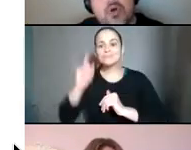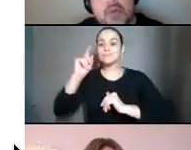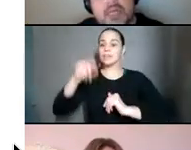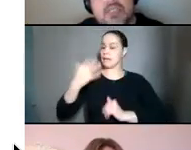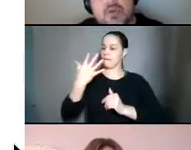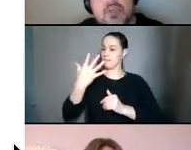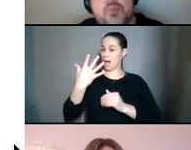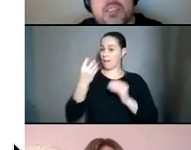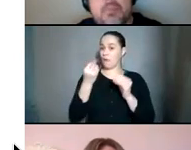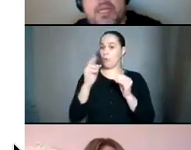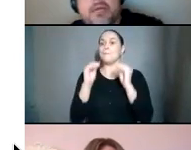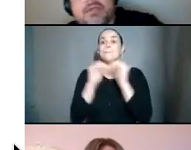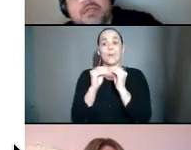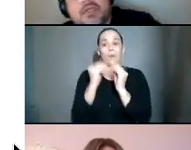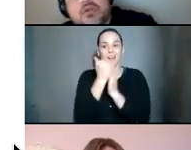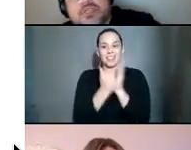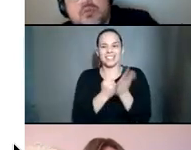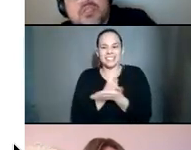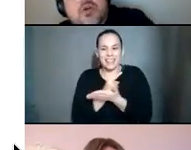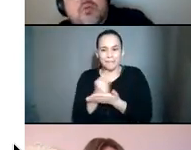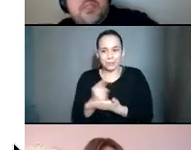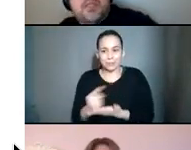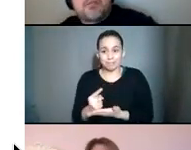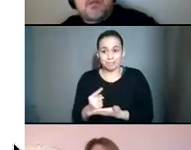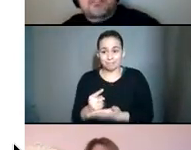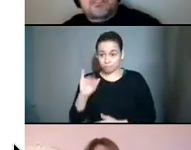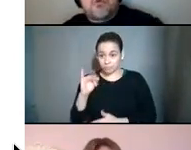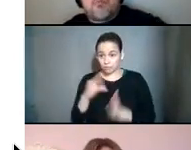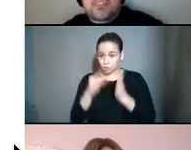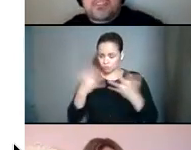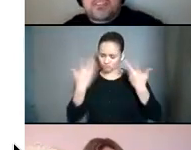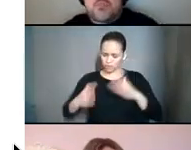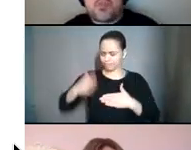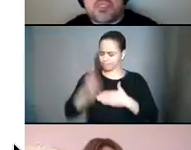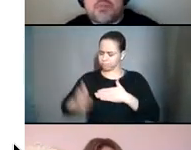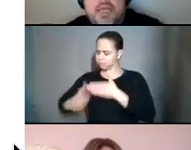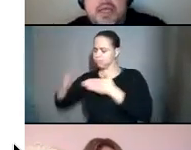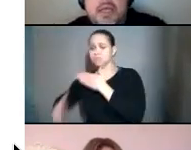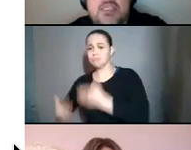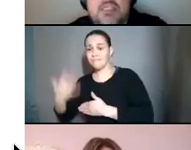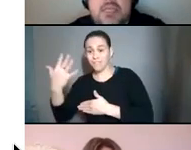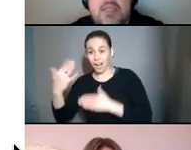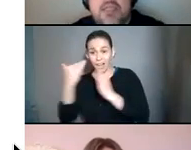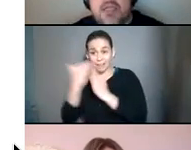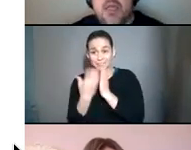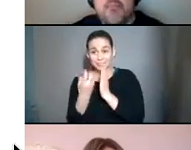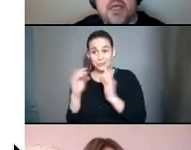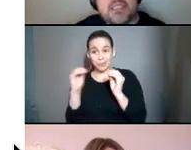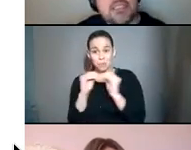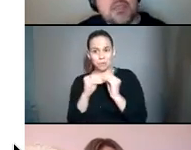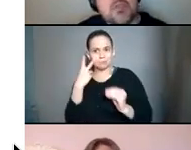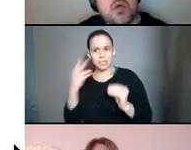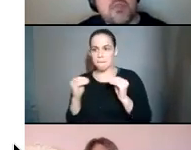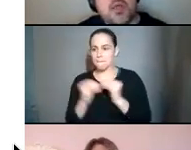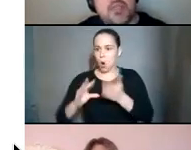week. Students who complete 5 or more lessons per week experience more learning growth than their